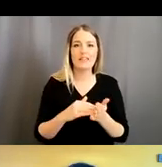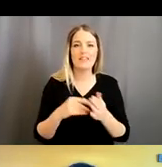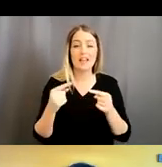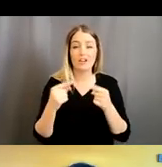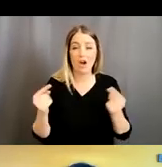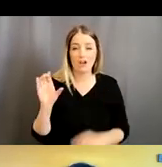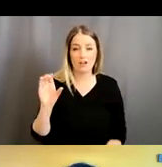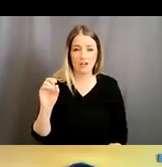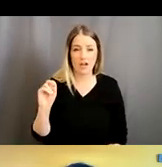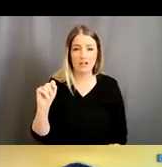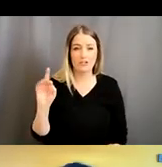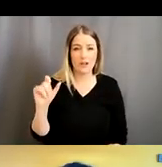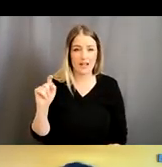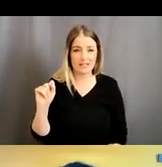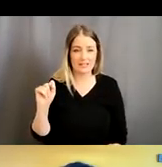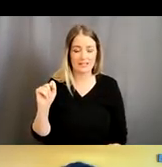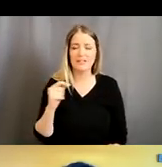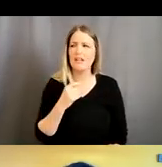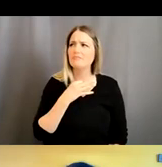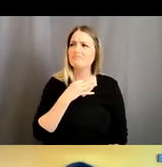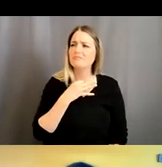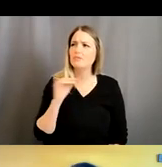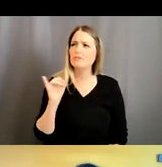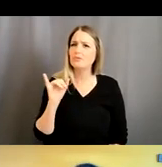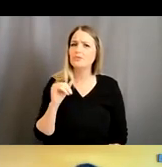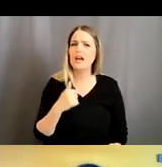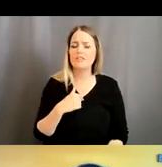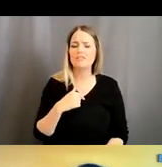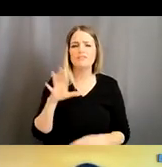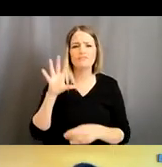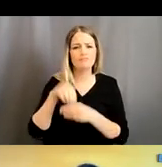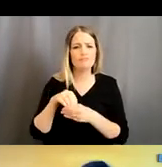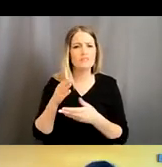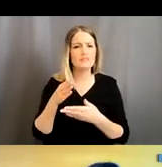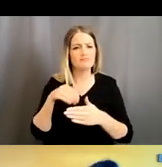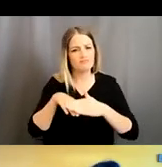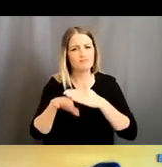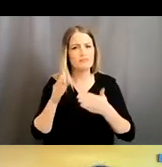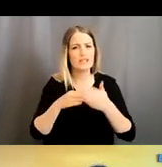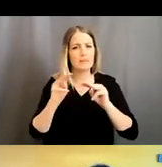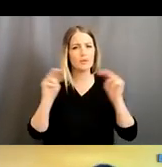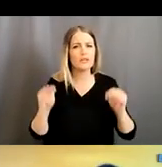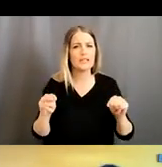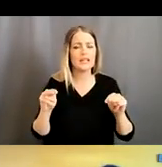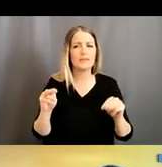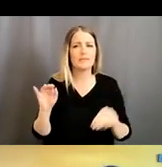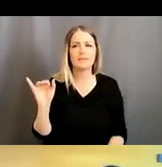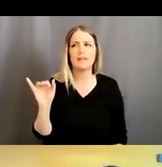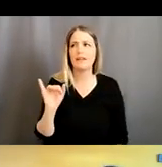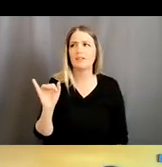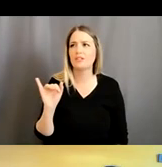contrast. And I wonder too, I've been in some museums where there's